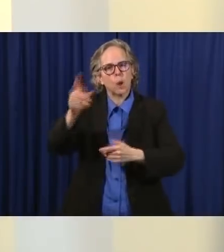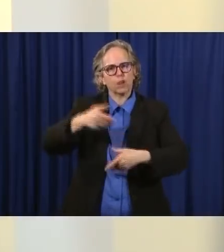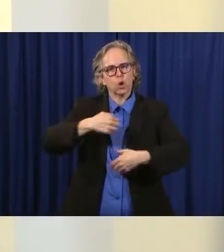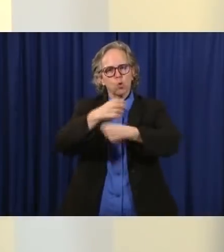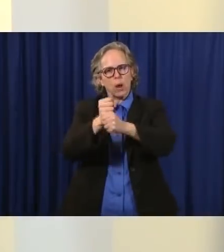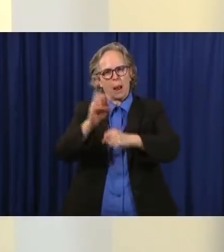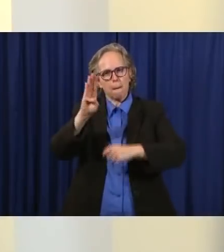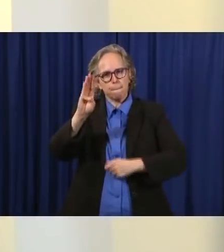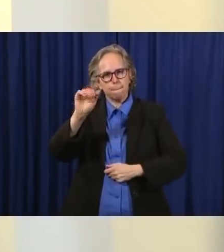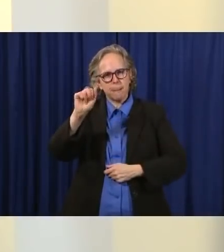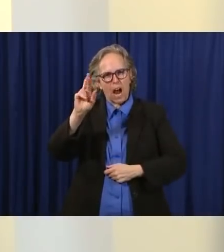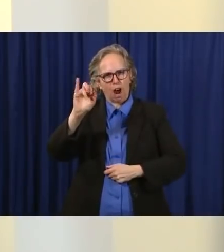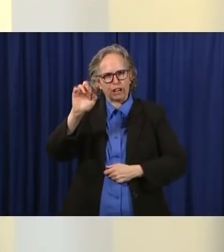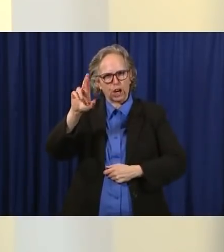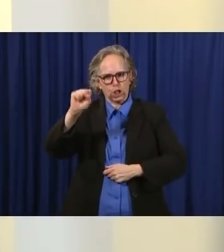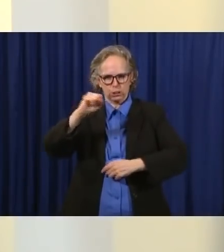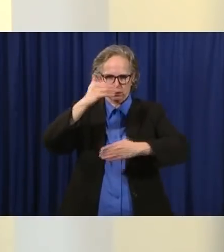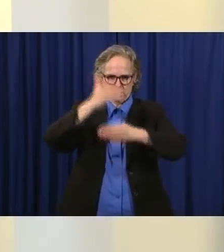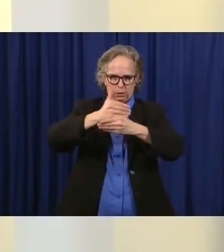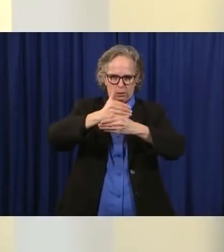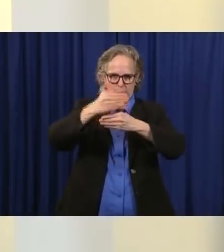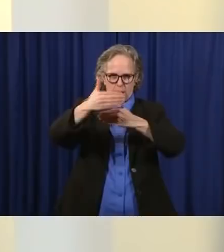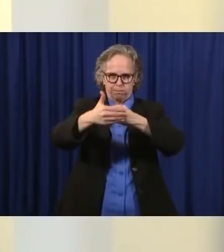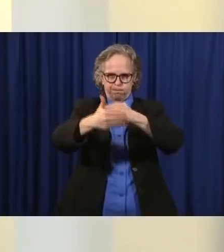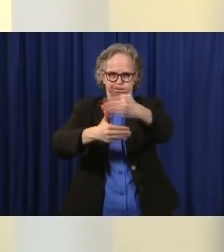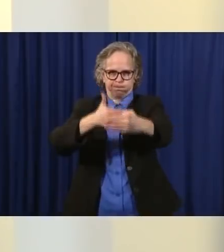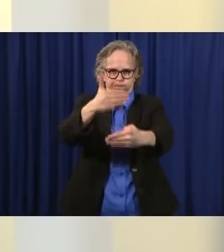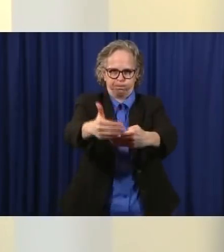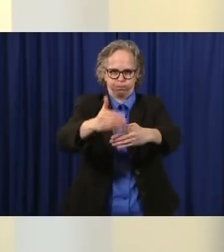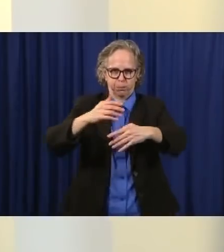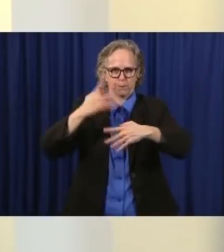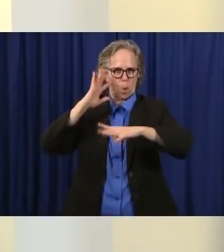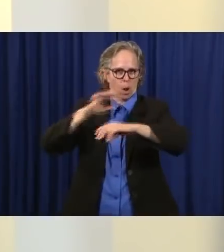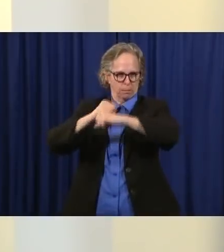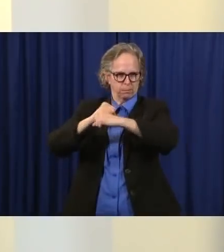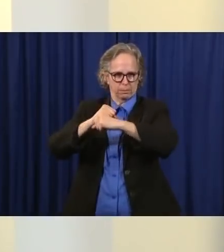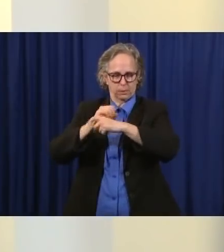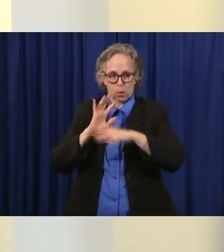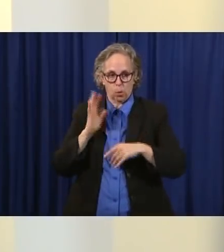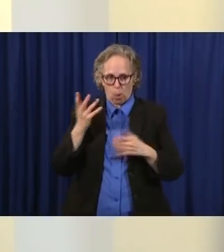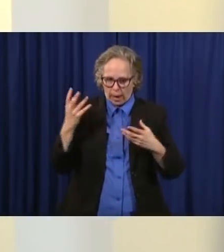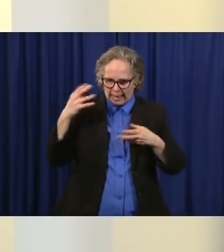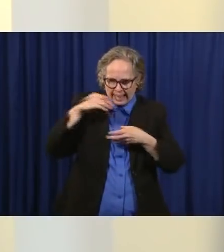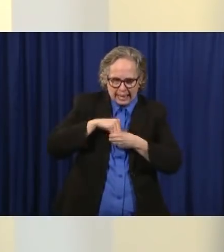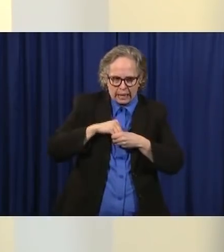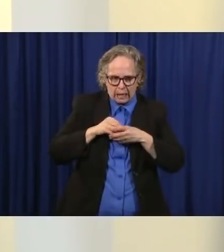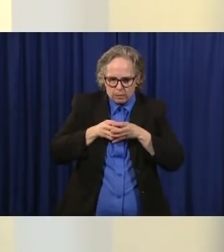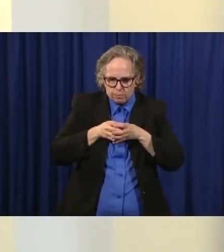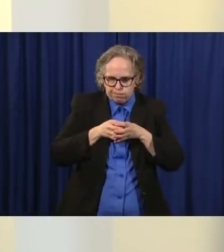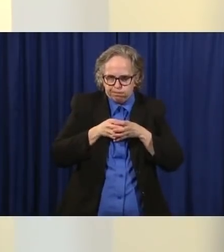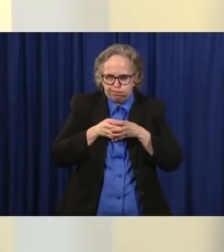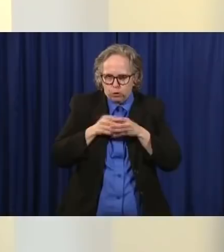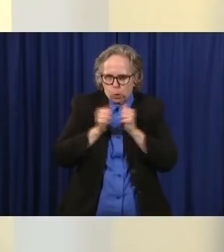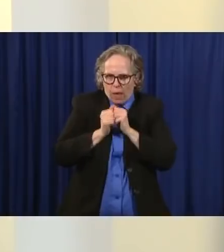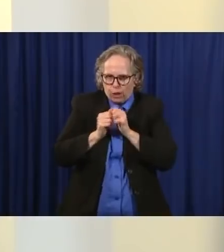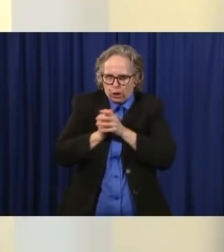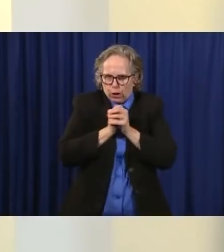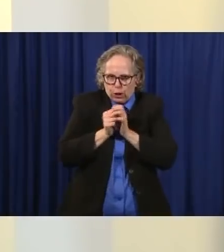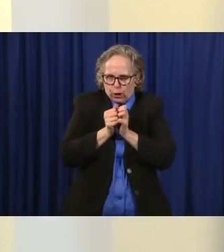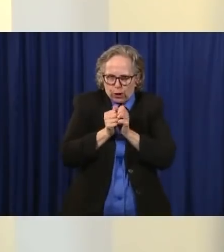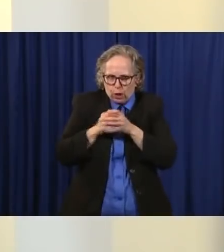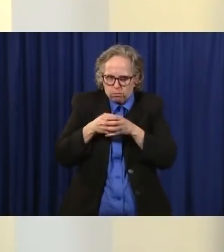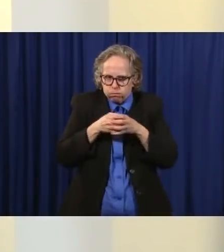And I think we're all moving forward together cautiously. And I just want to acknowledge, because I